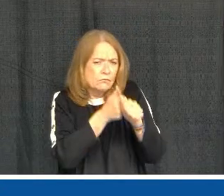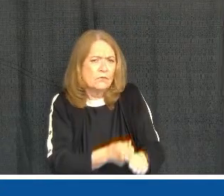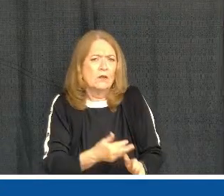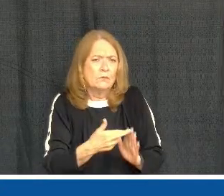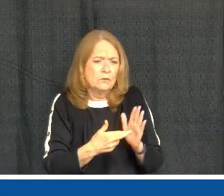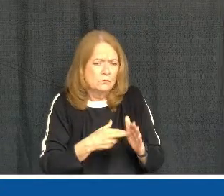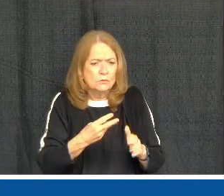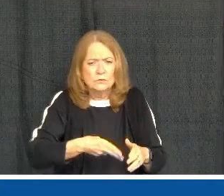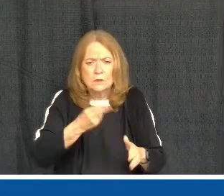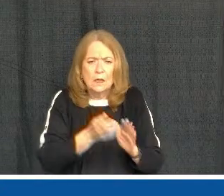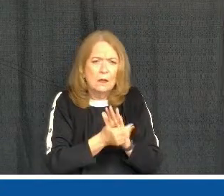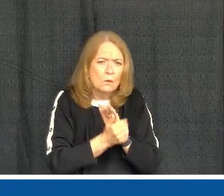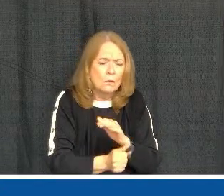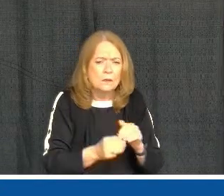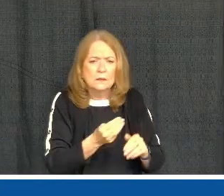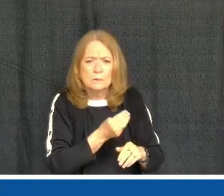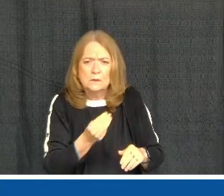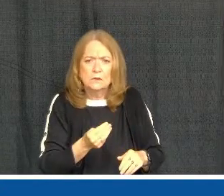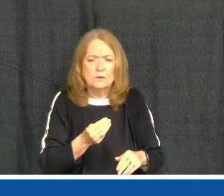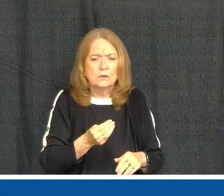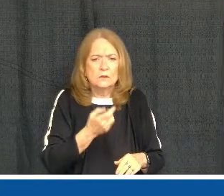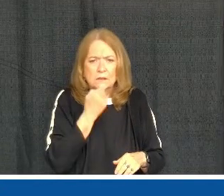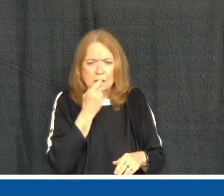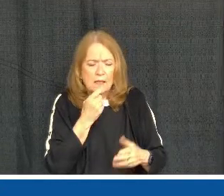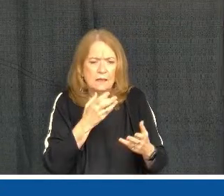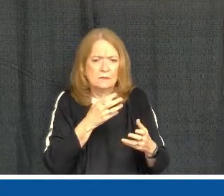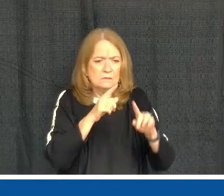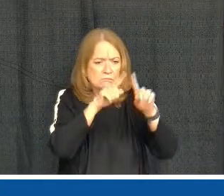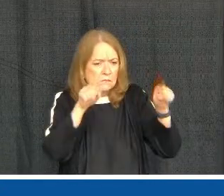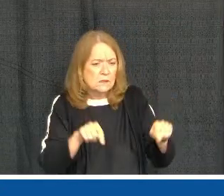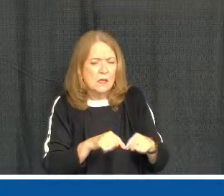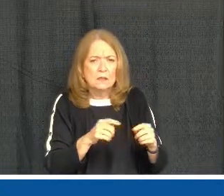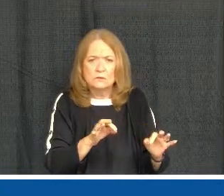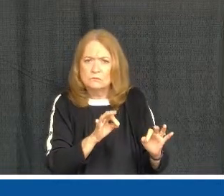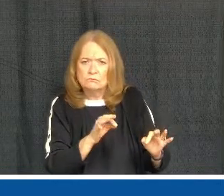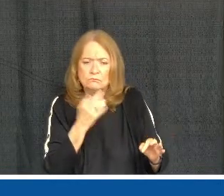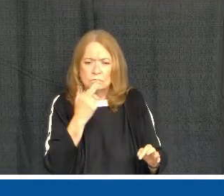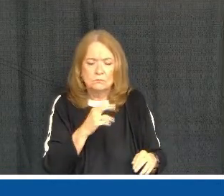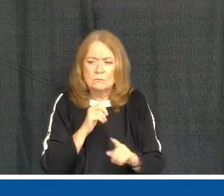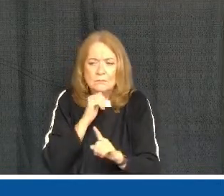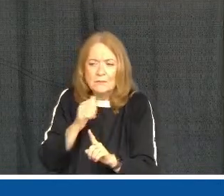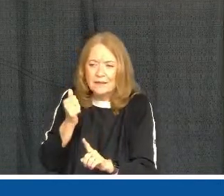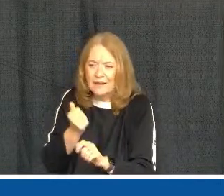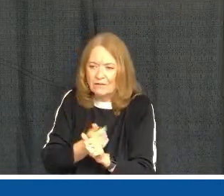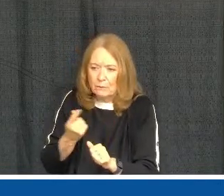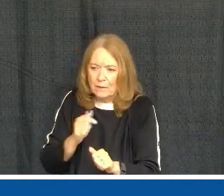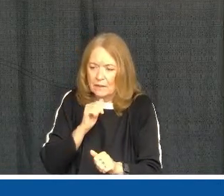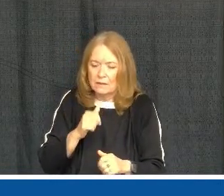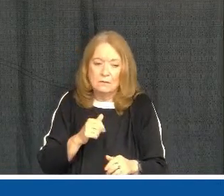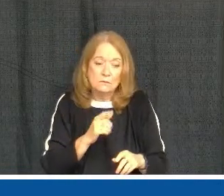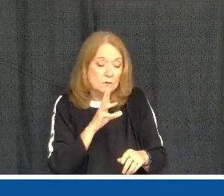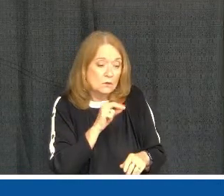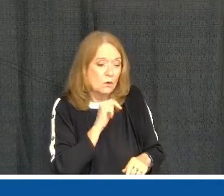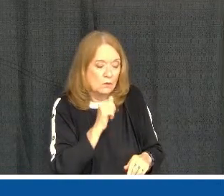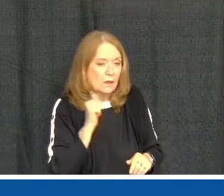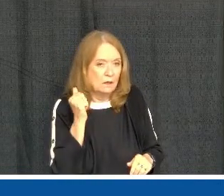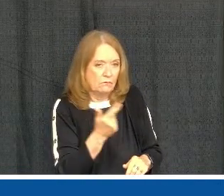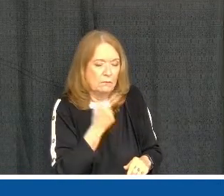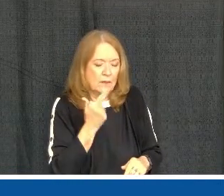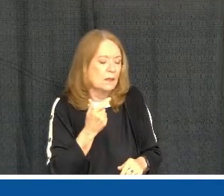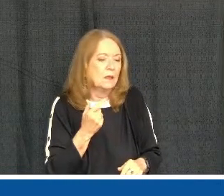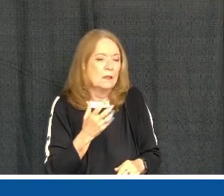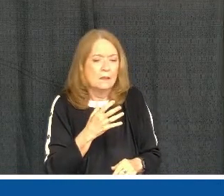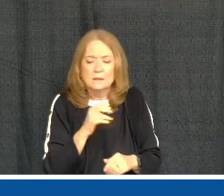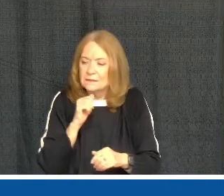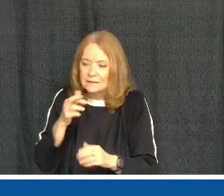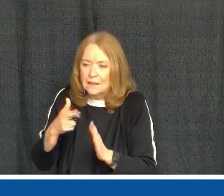high-quality materials, glass, signage is relatively reasonable. But not everybody, and they don't have That's to. correct. It's not a rule, and I mean,